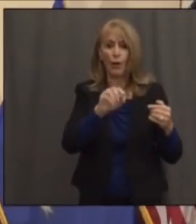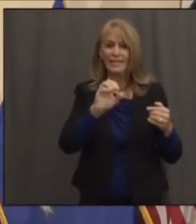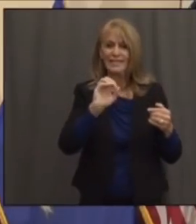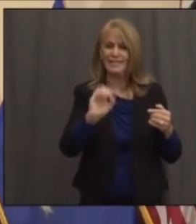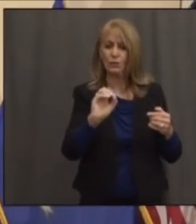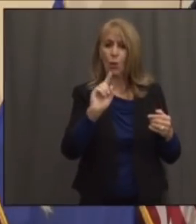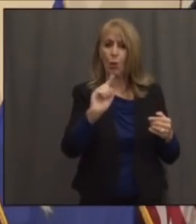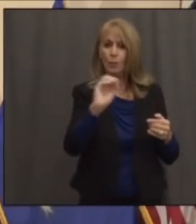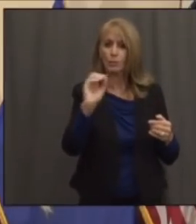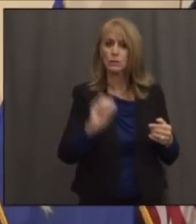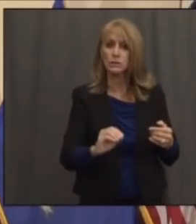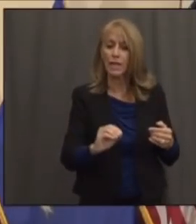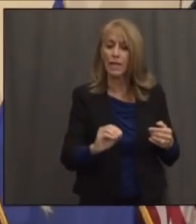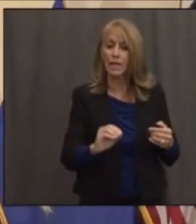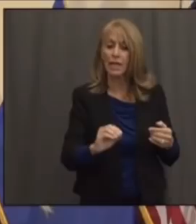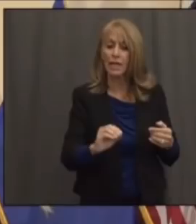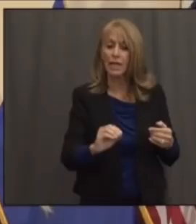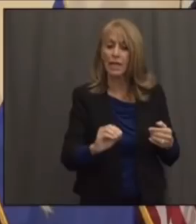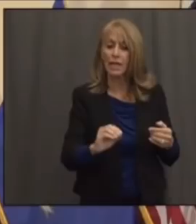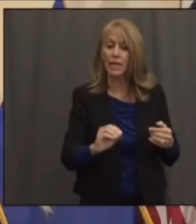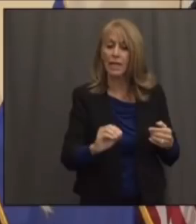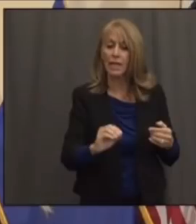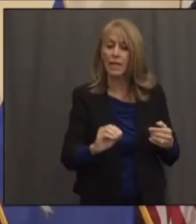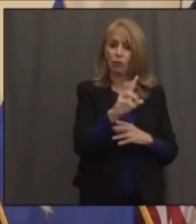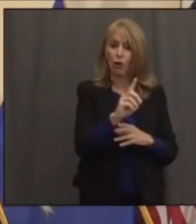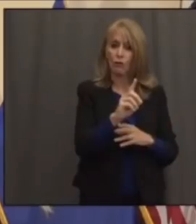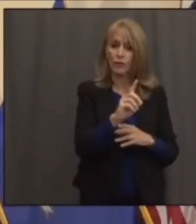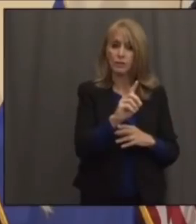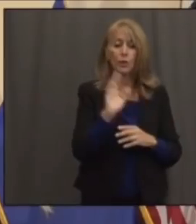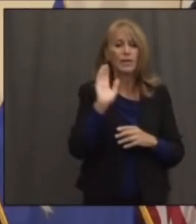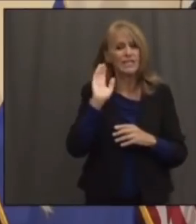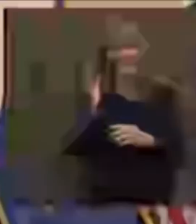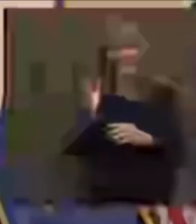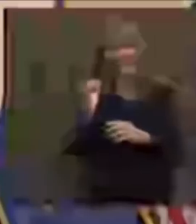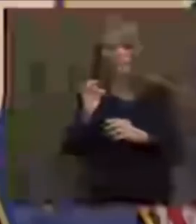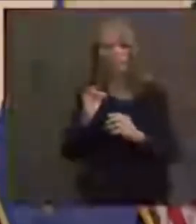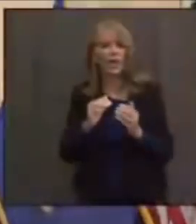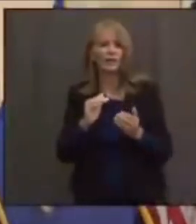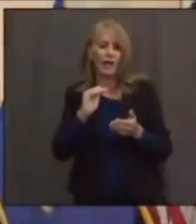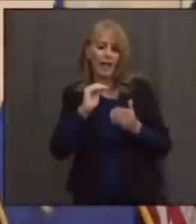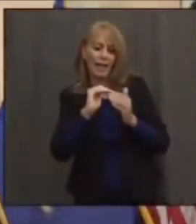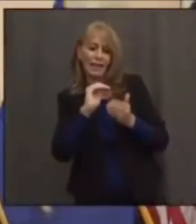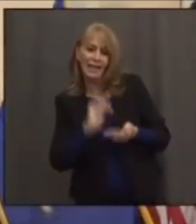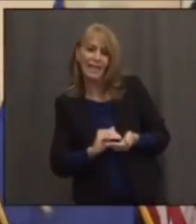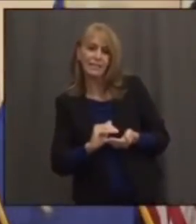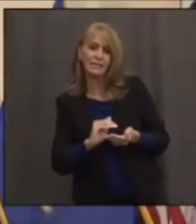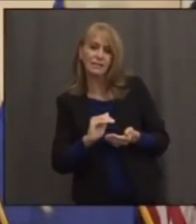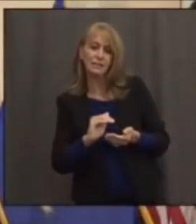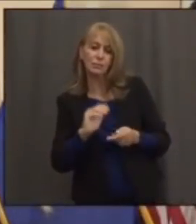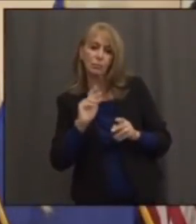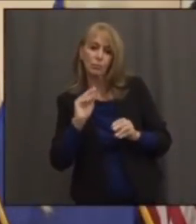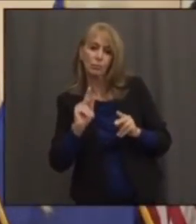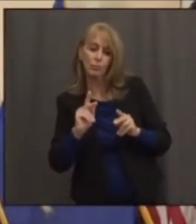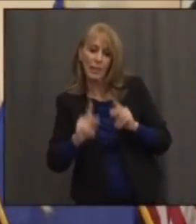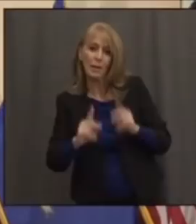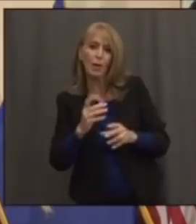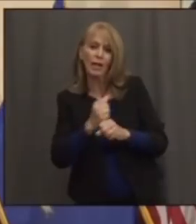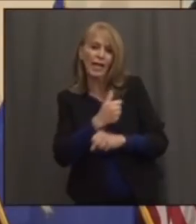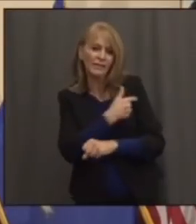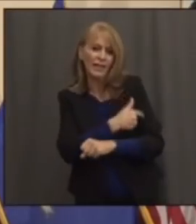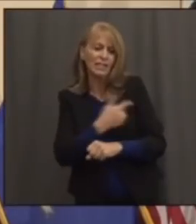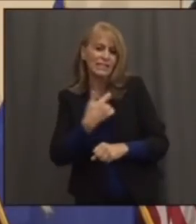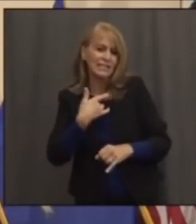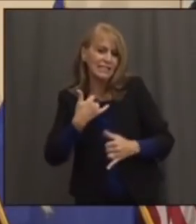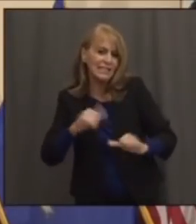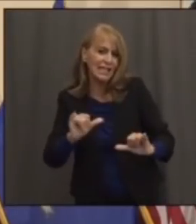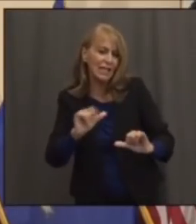0.01%. So it seems to stand to reason that we could achieve herd immunity with a smaller percentage of the population vaccinated,